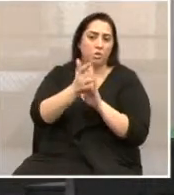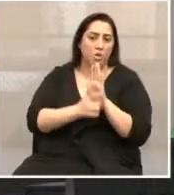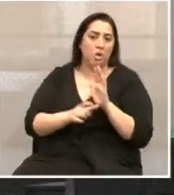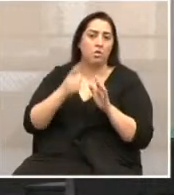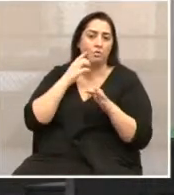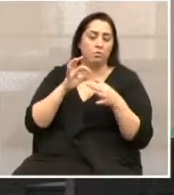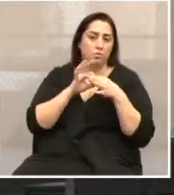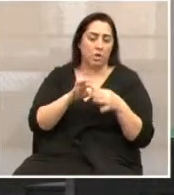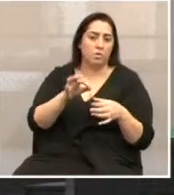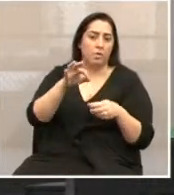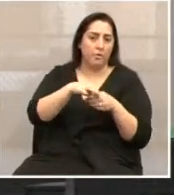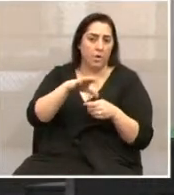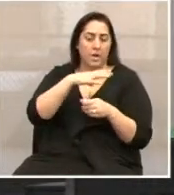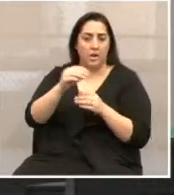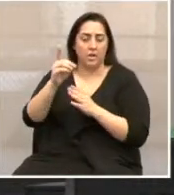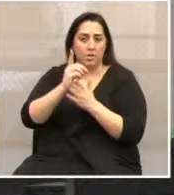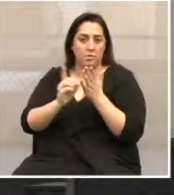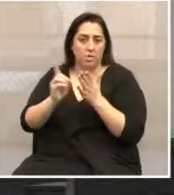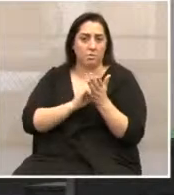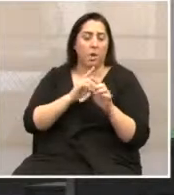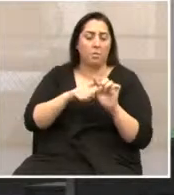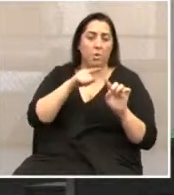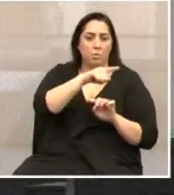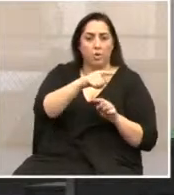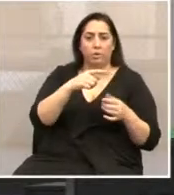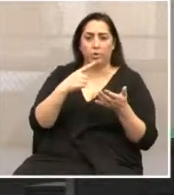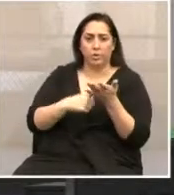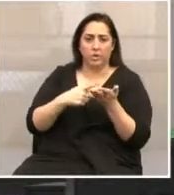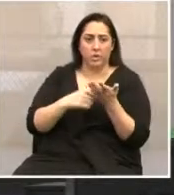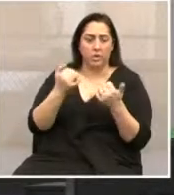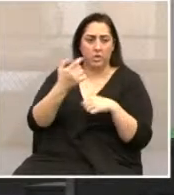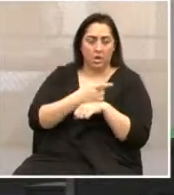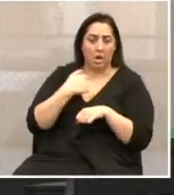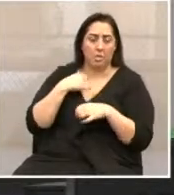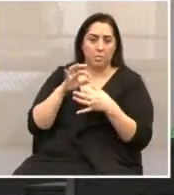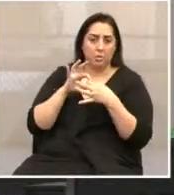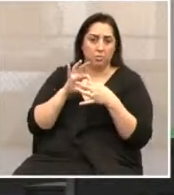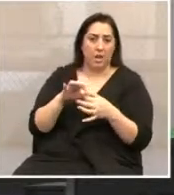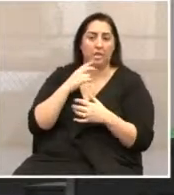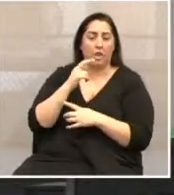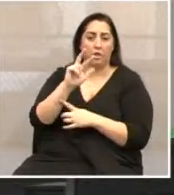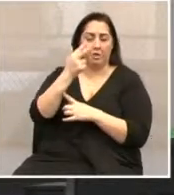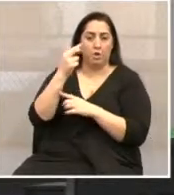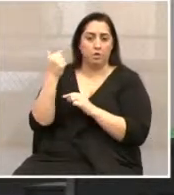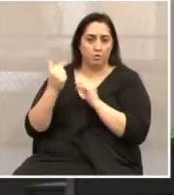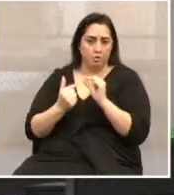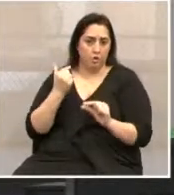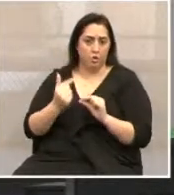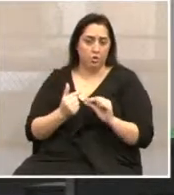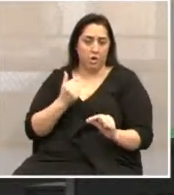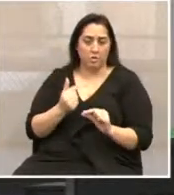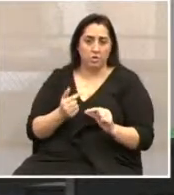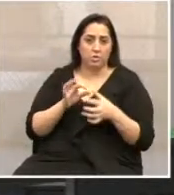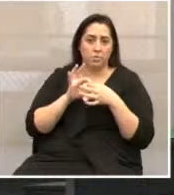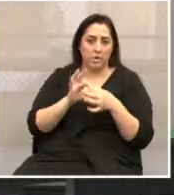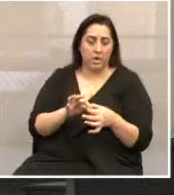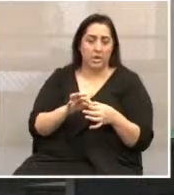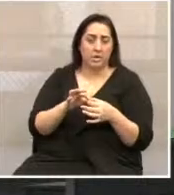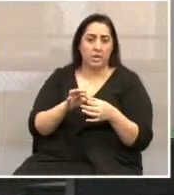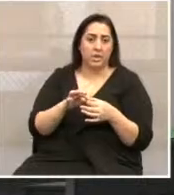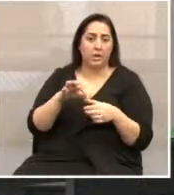Well, what you are talking about today is what I'm going to refer to as a third generation barrier to voting. It